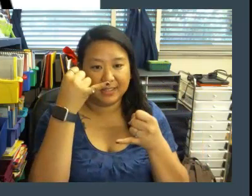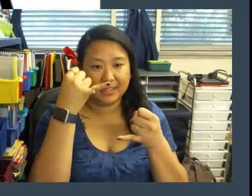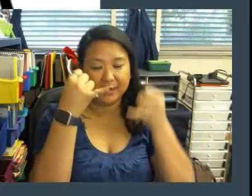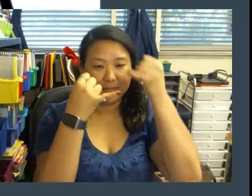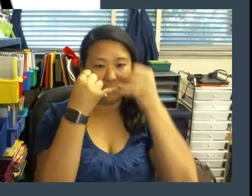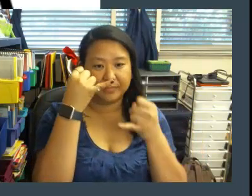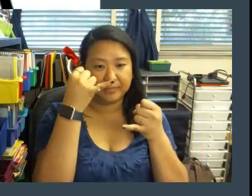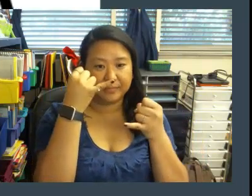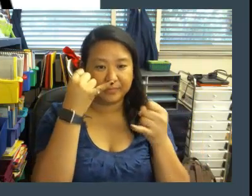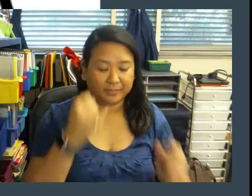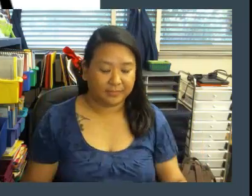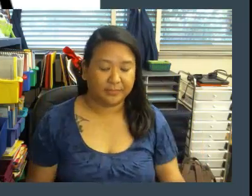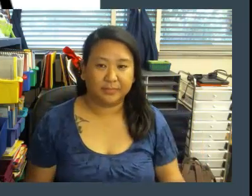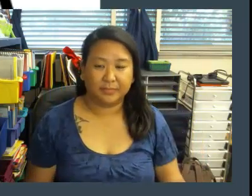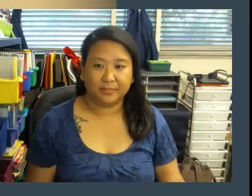Last.